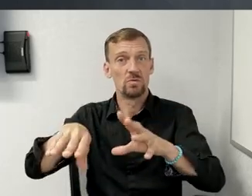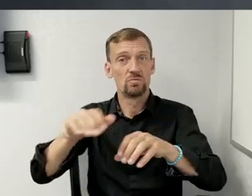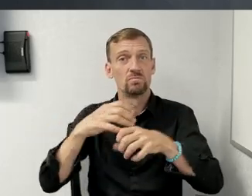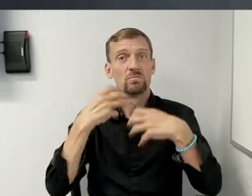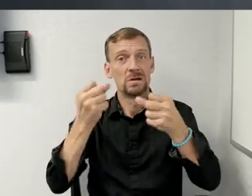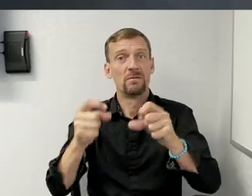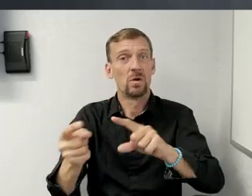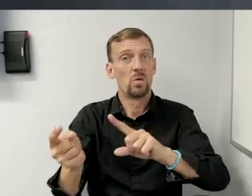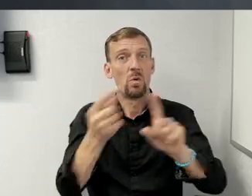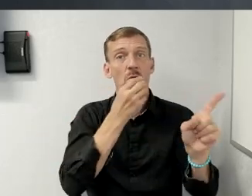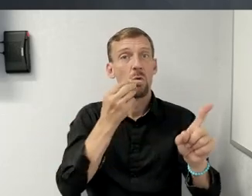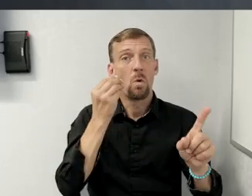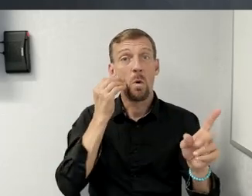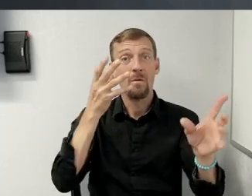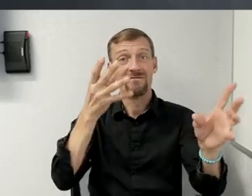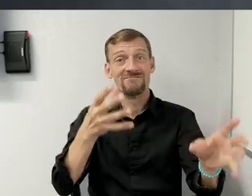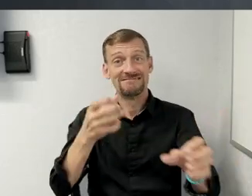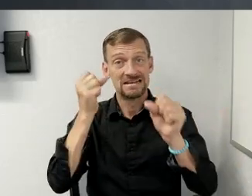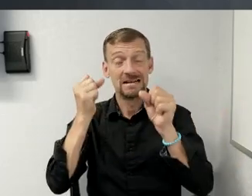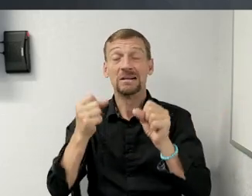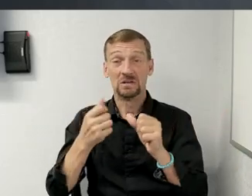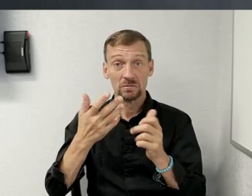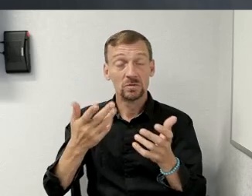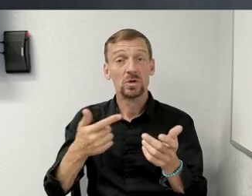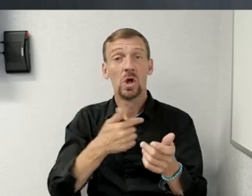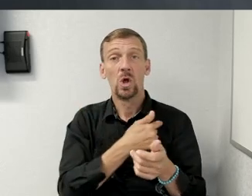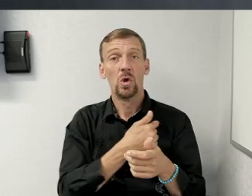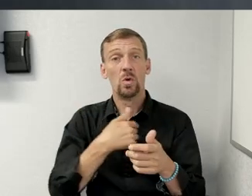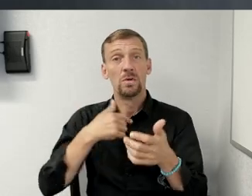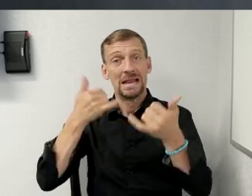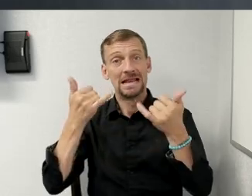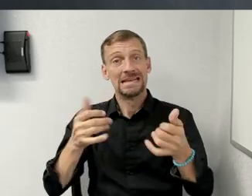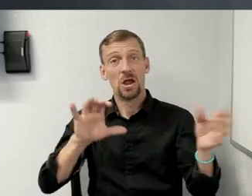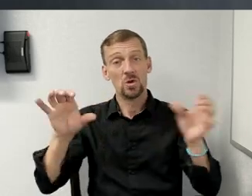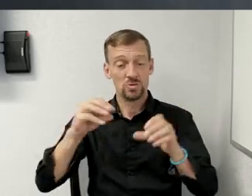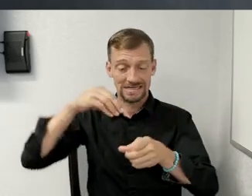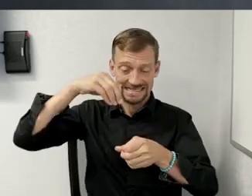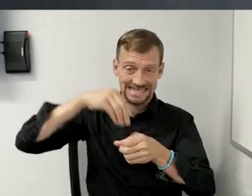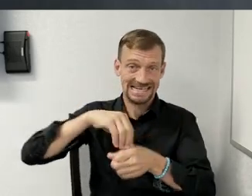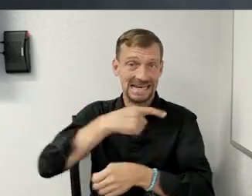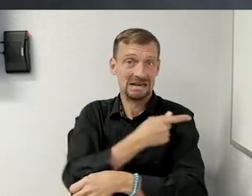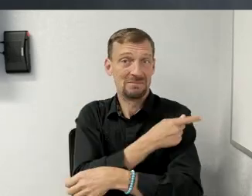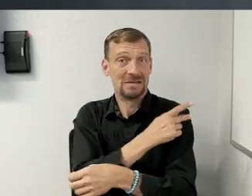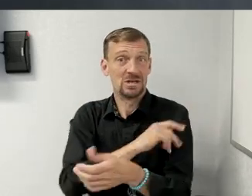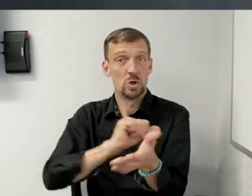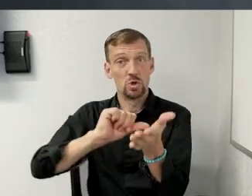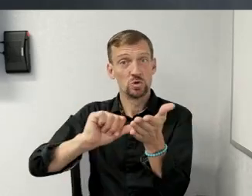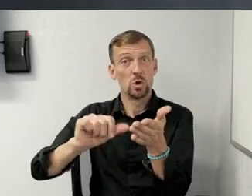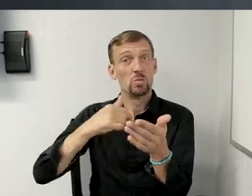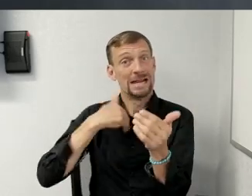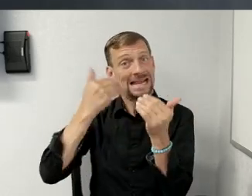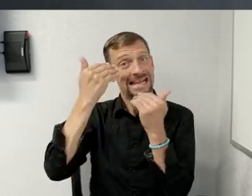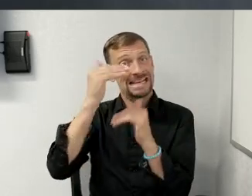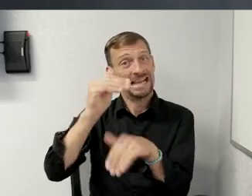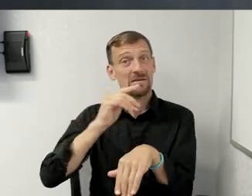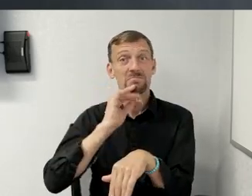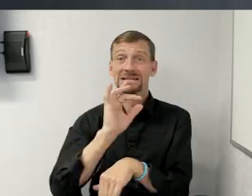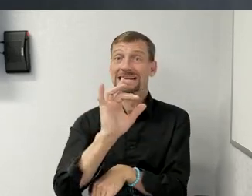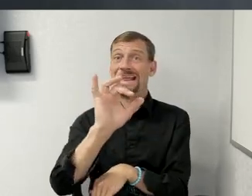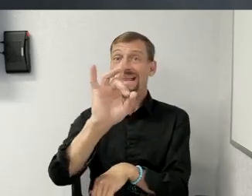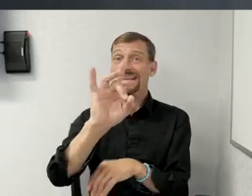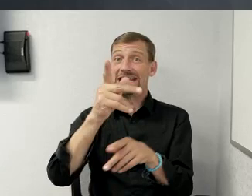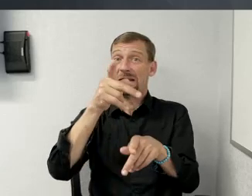home. And so we are doing a small amount of inpatient surgeries. In fact, we're limiting it to about 8 per